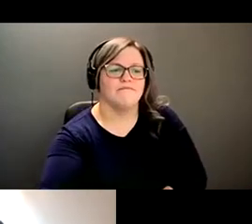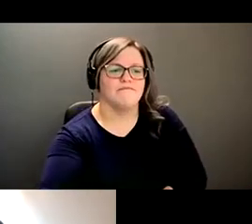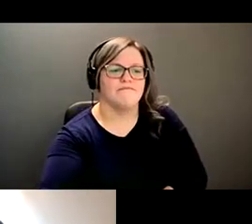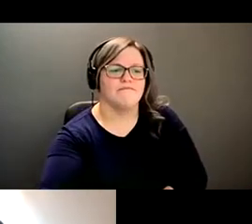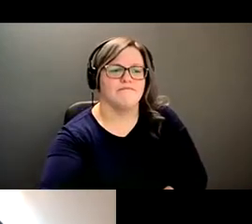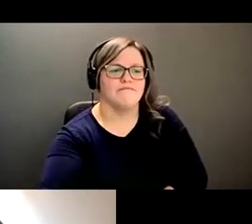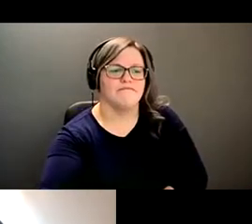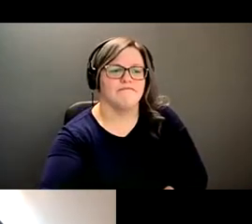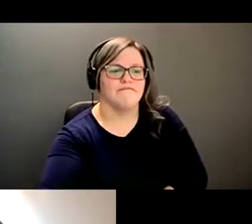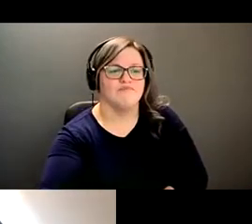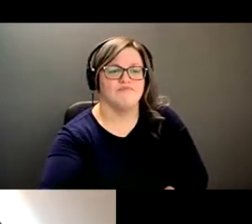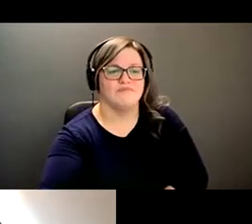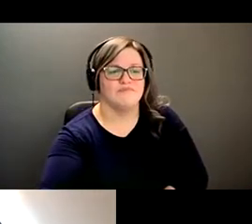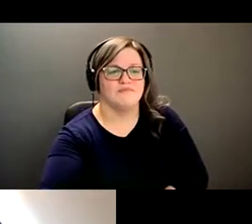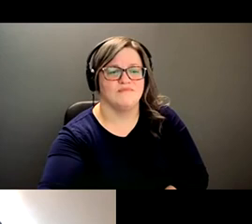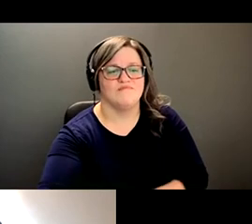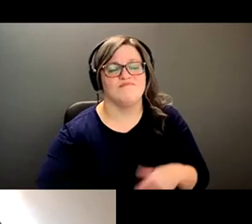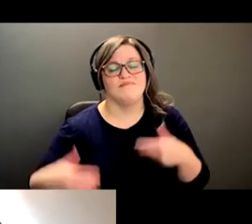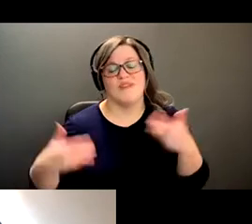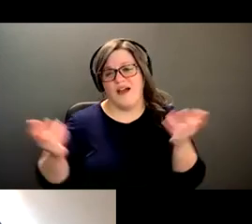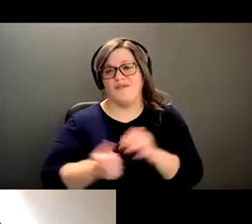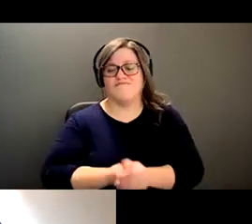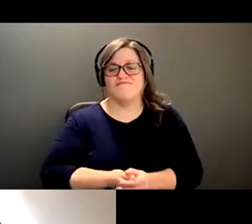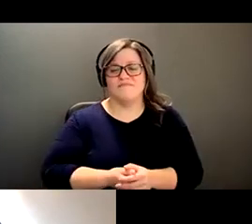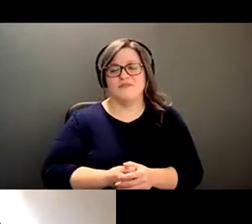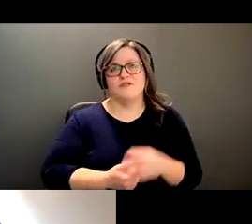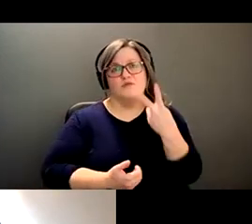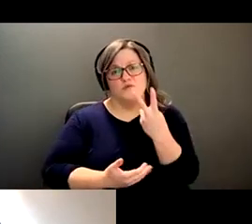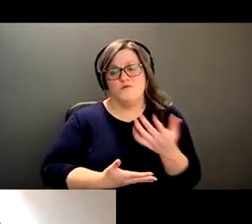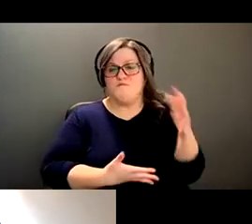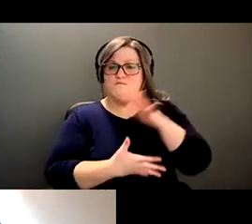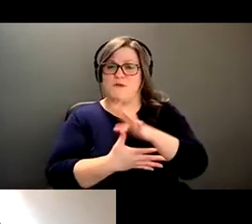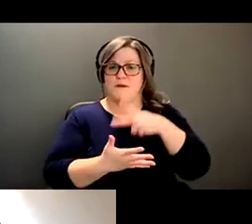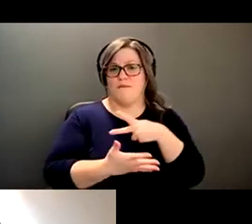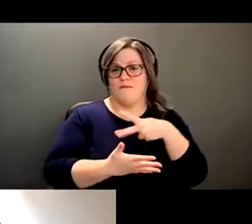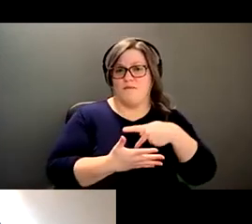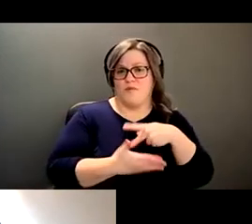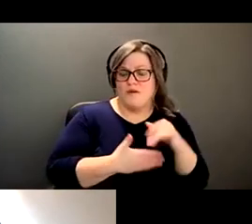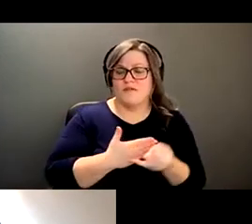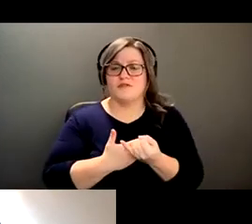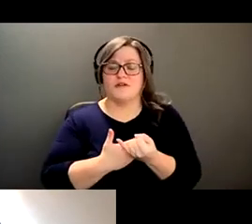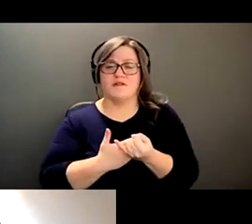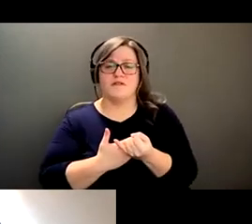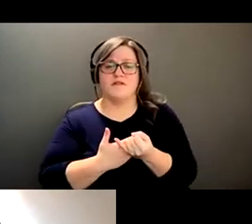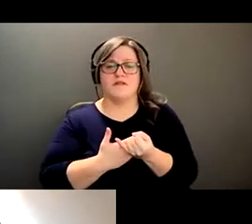so the two main projects that I can think of that kind of